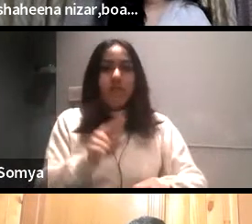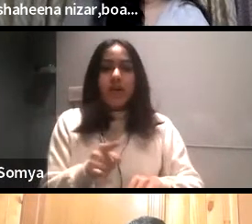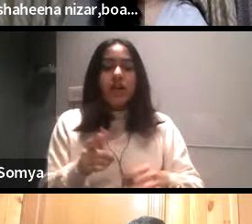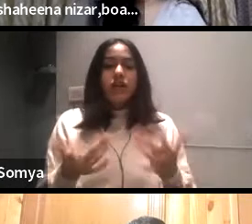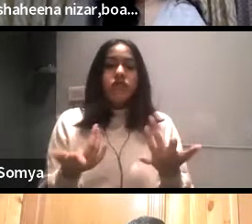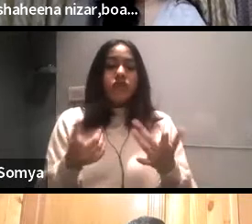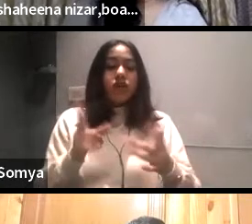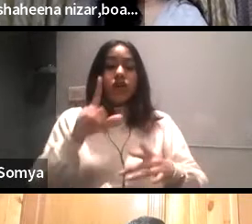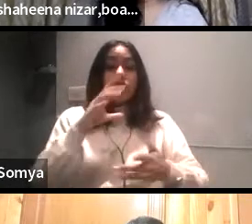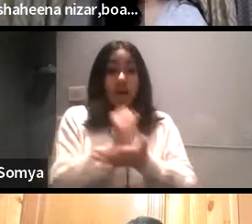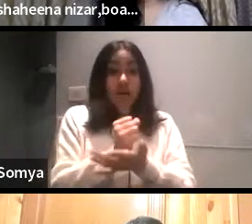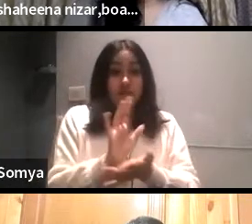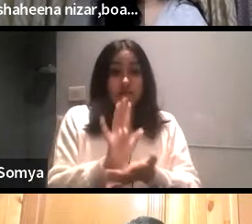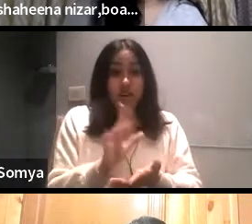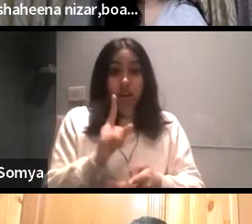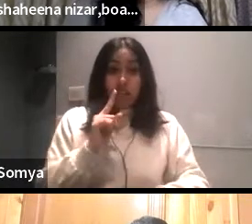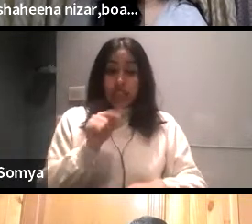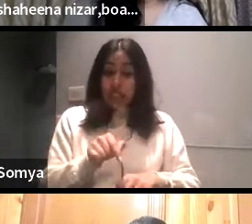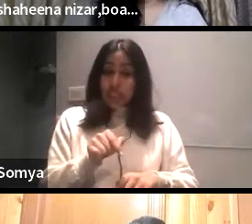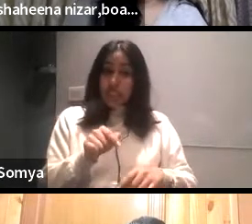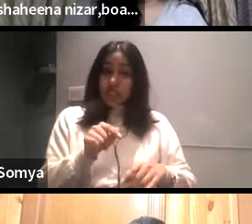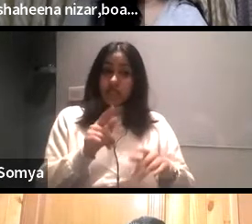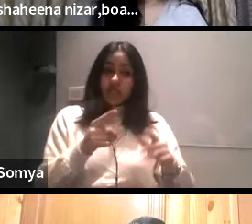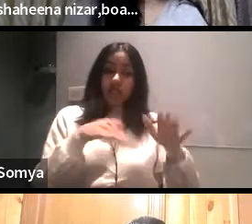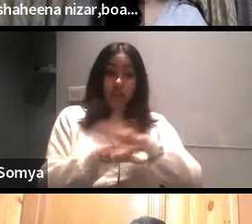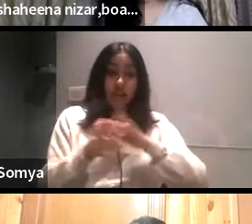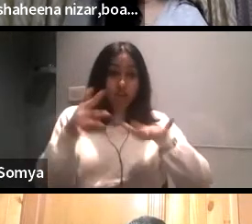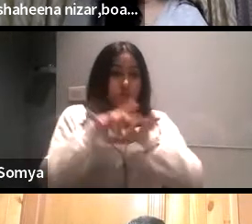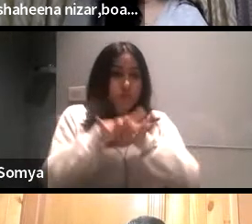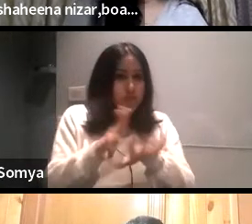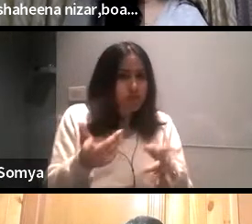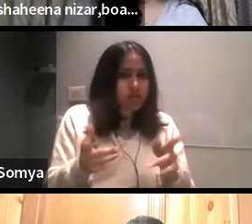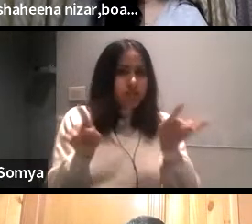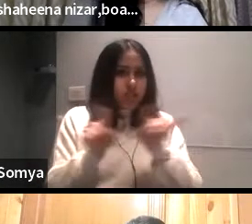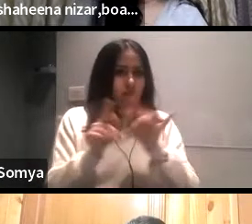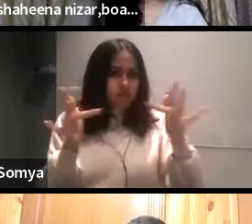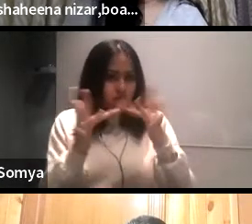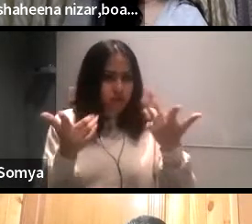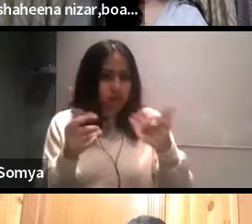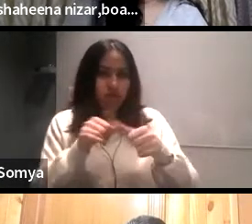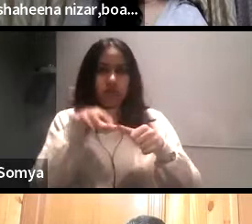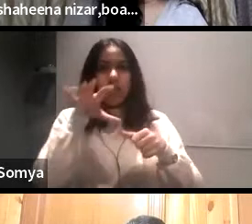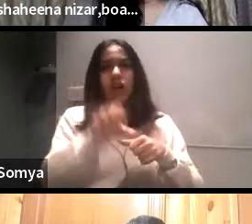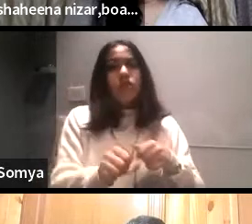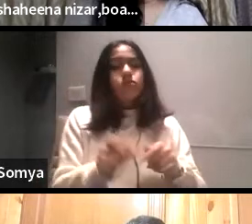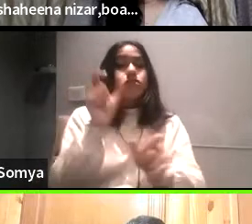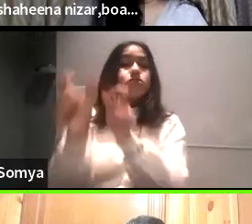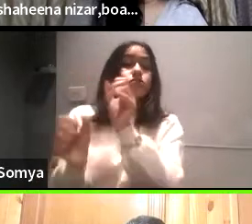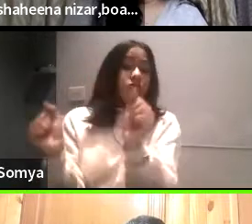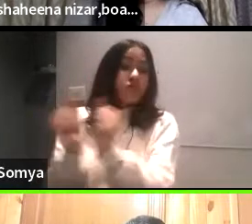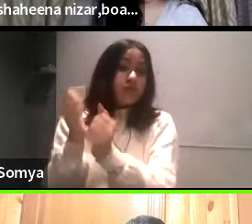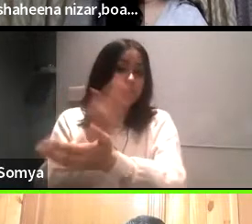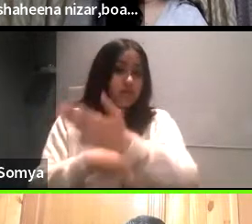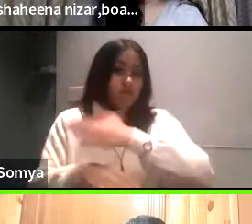need to ensure that these technologies are inclusive and accessible for a person with disability.